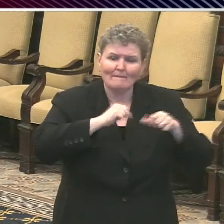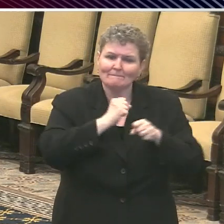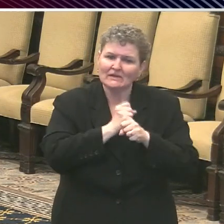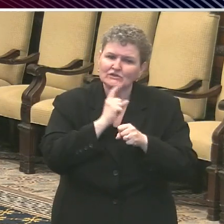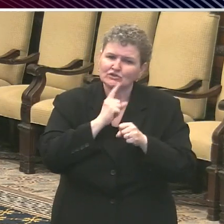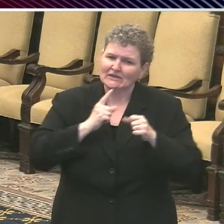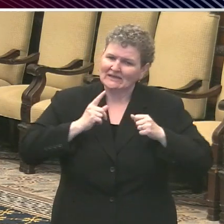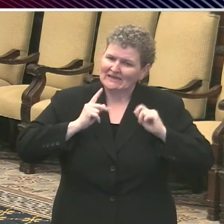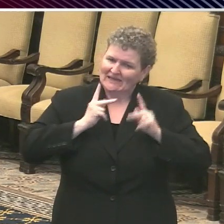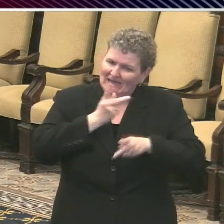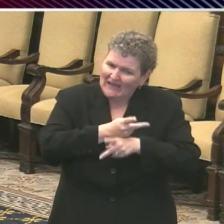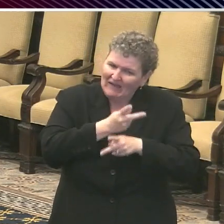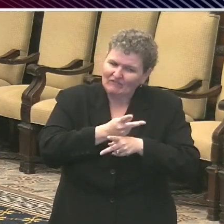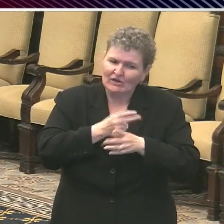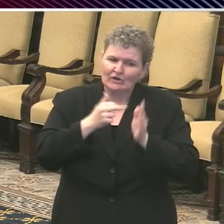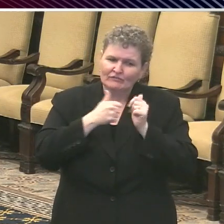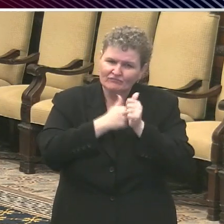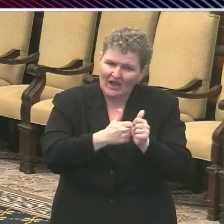back.